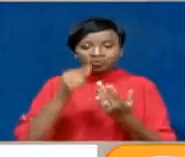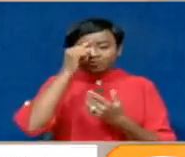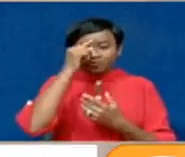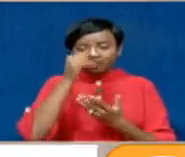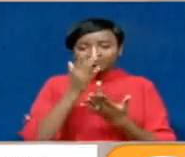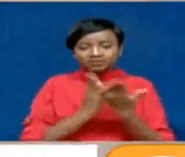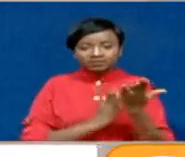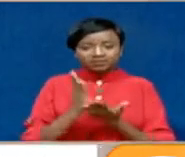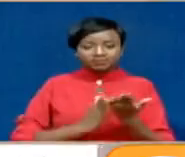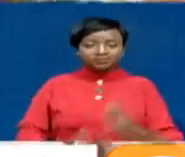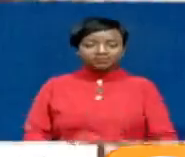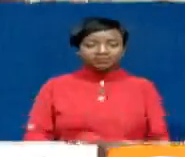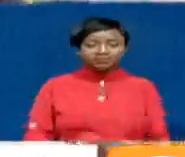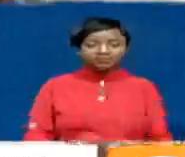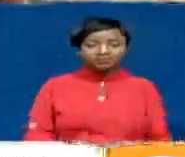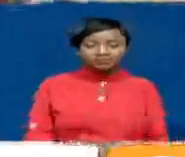government services.